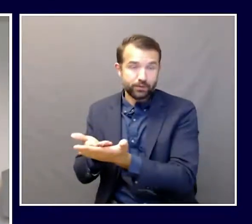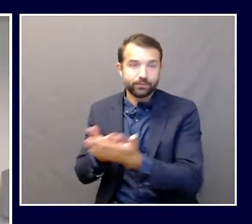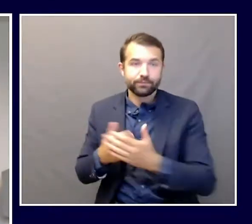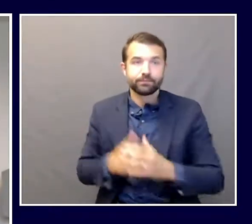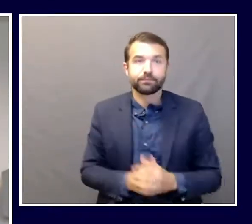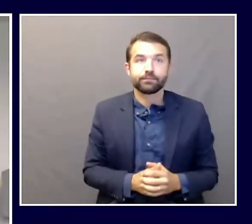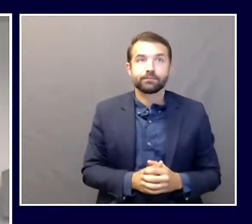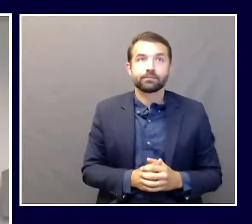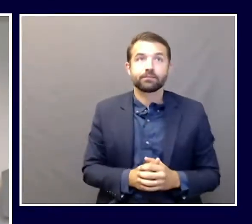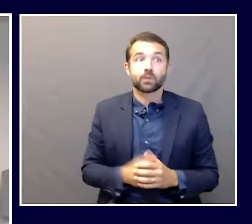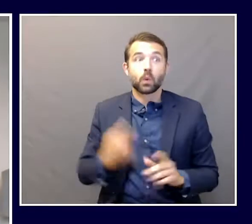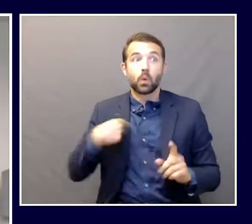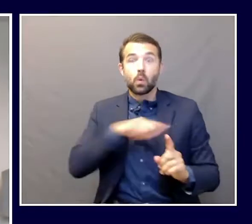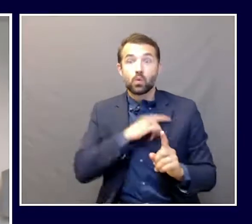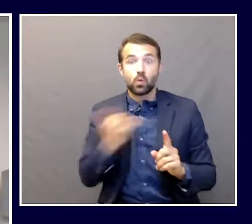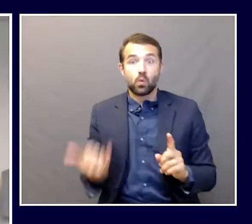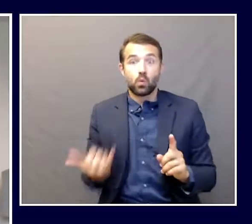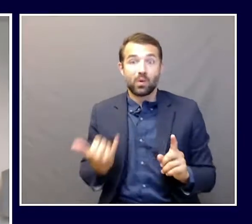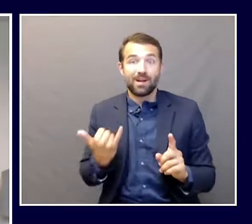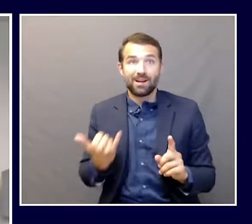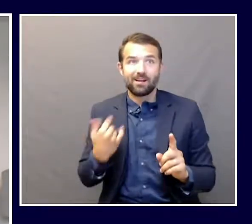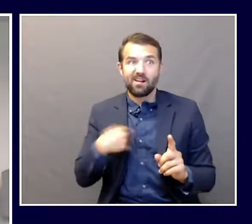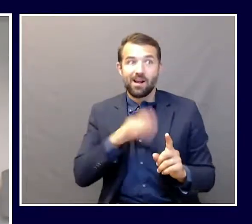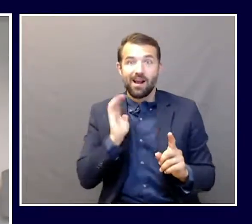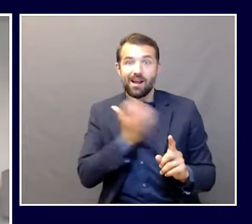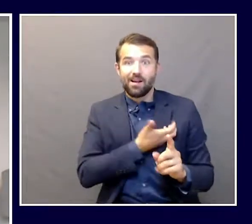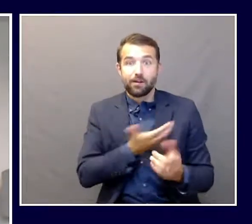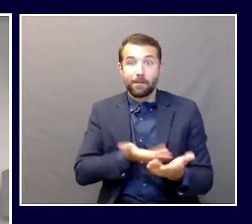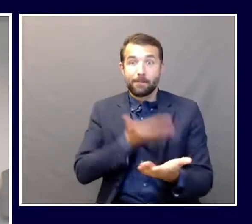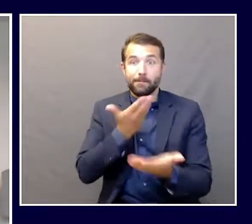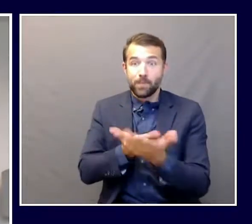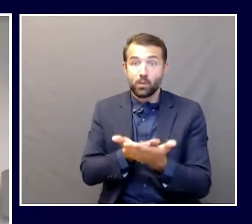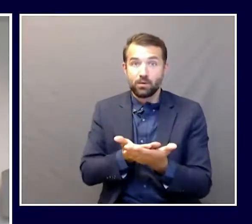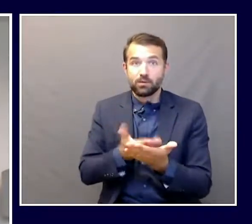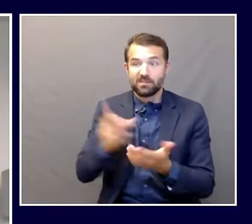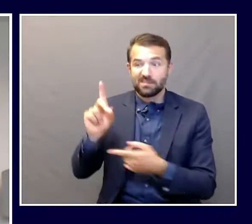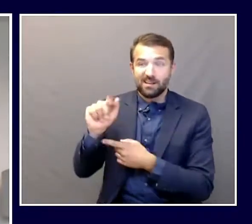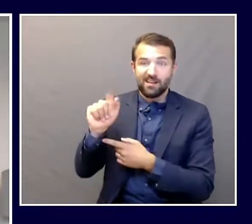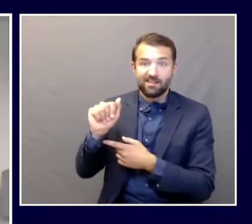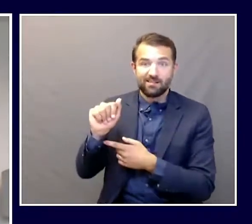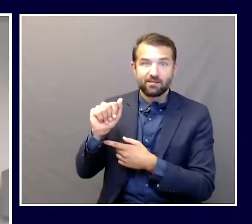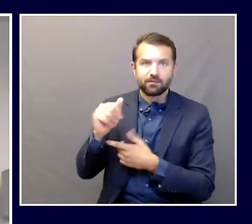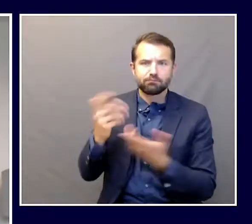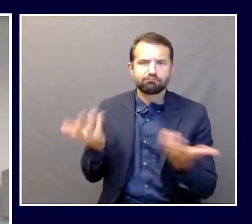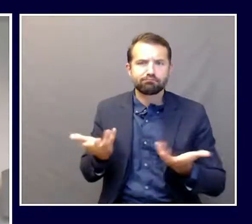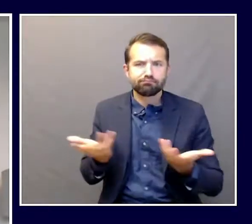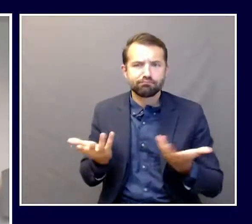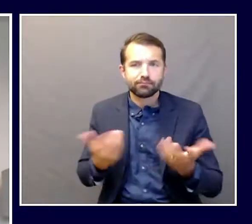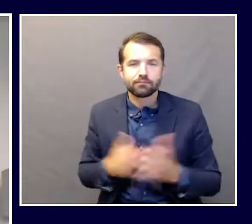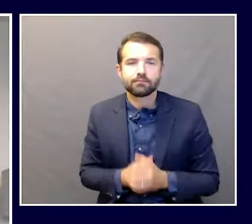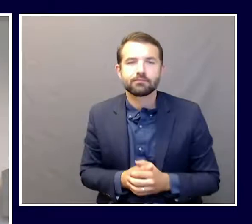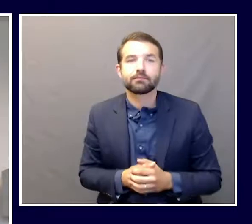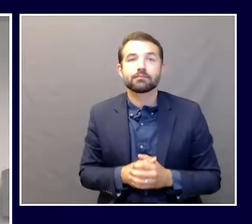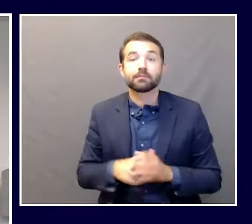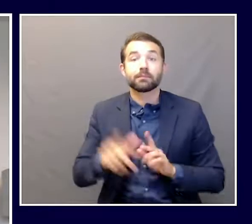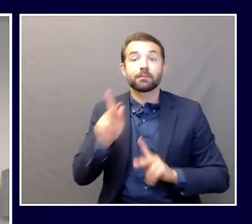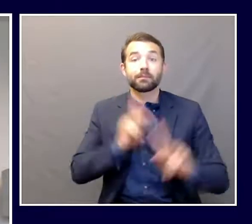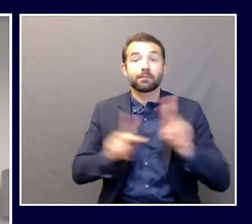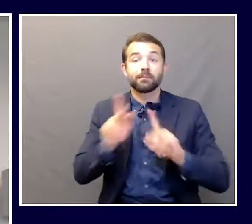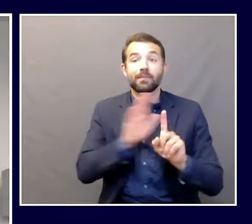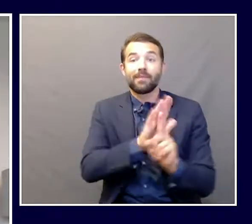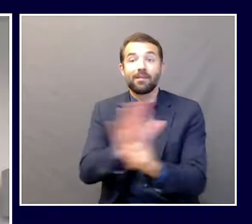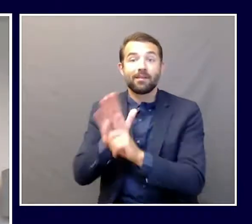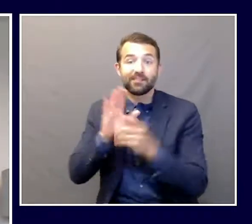following the survey and the qualitative data as well. Okay, great. And then just last real quick, are